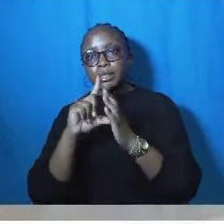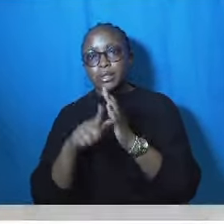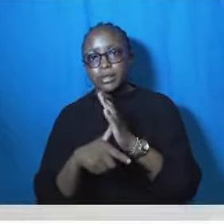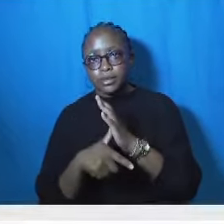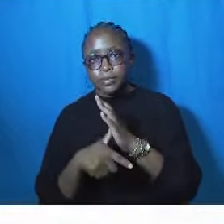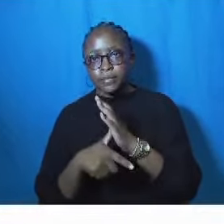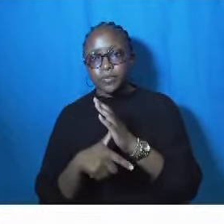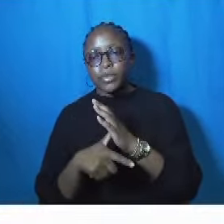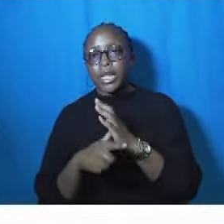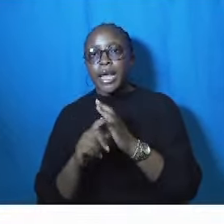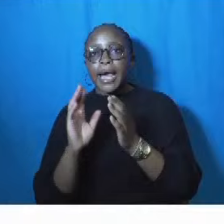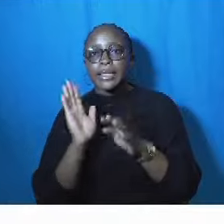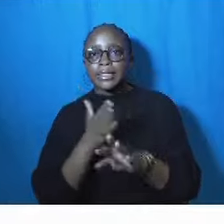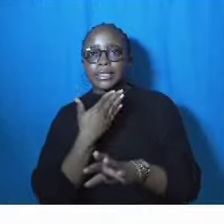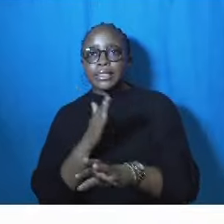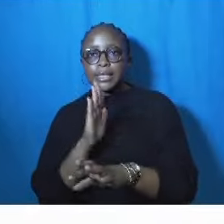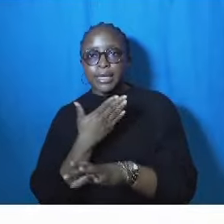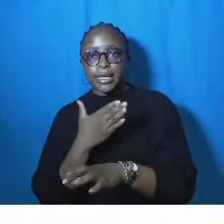praise. And what happened?